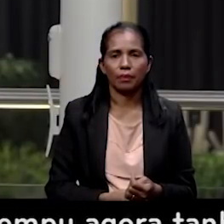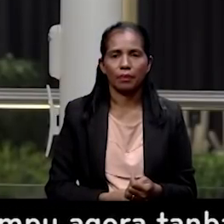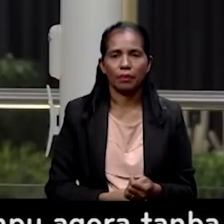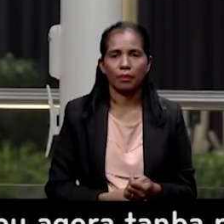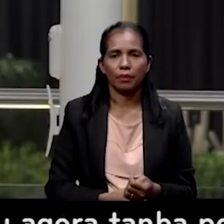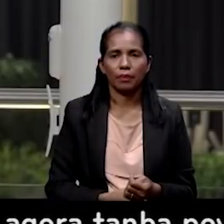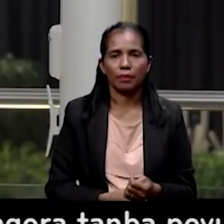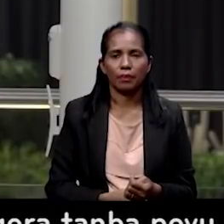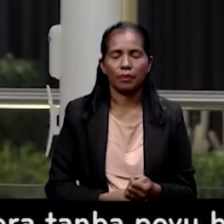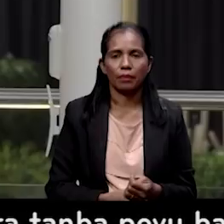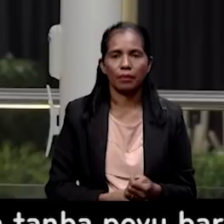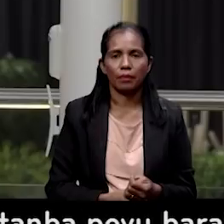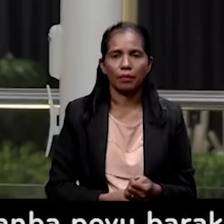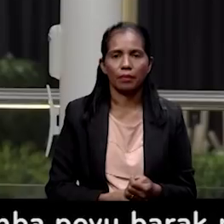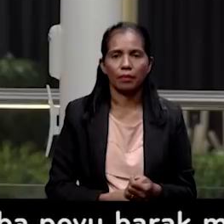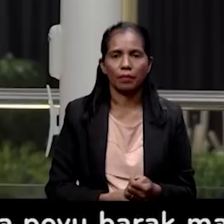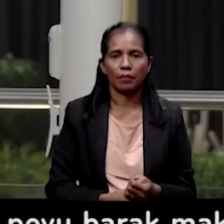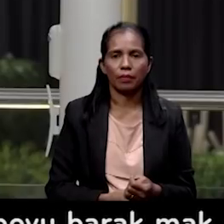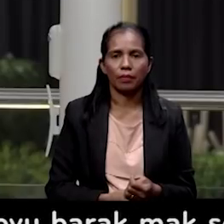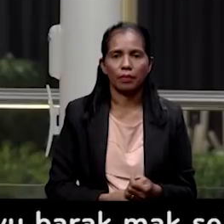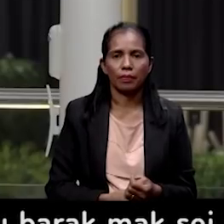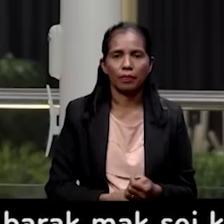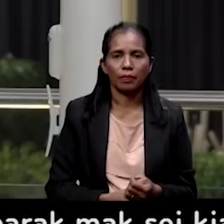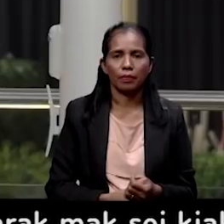the Future, sets us on the right path.